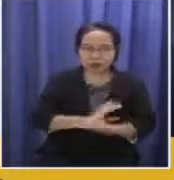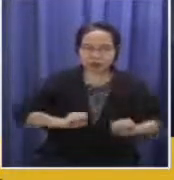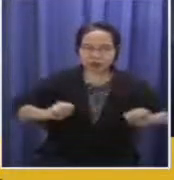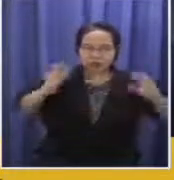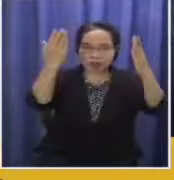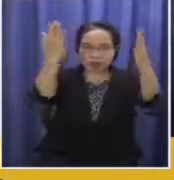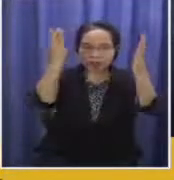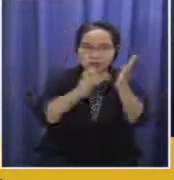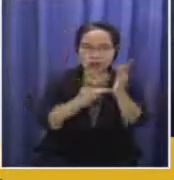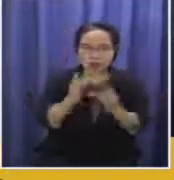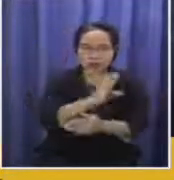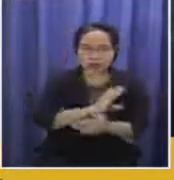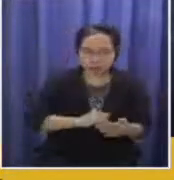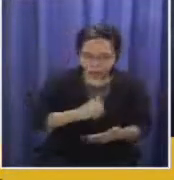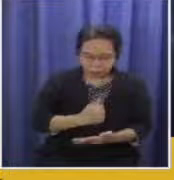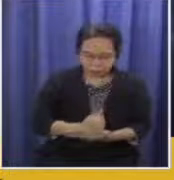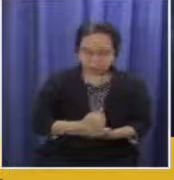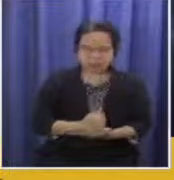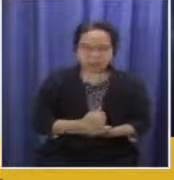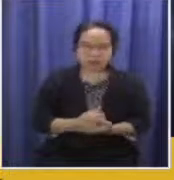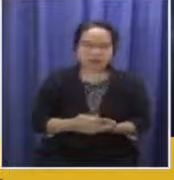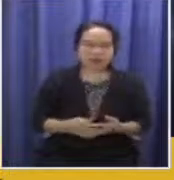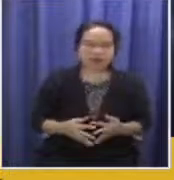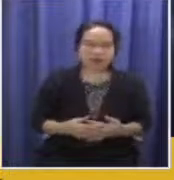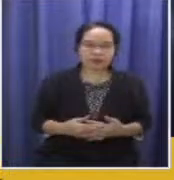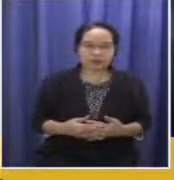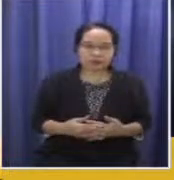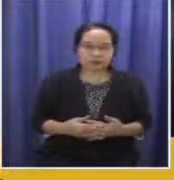our Savior, Christ Jesus. Amen.